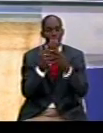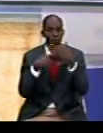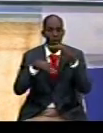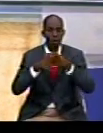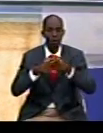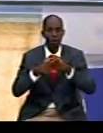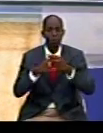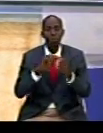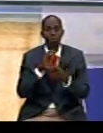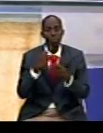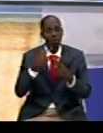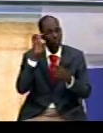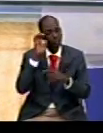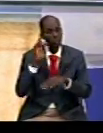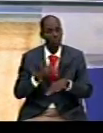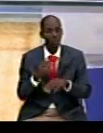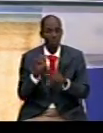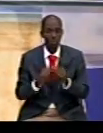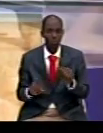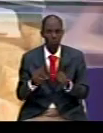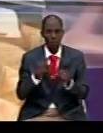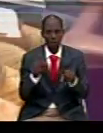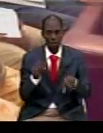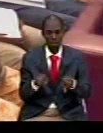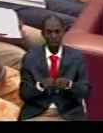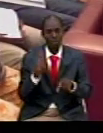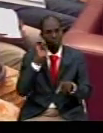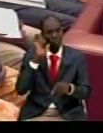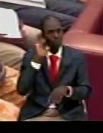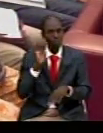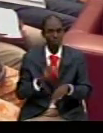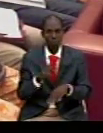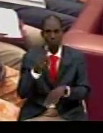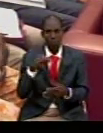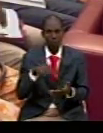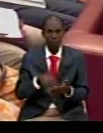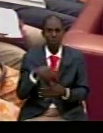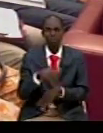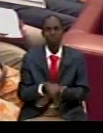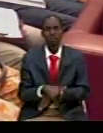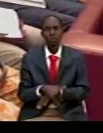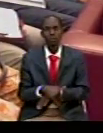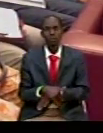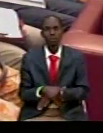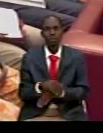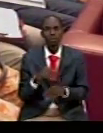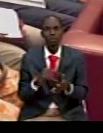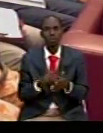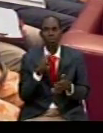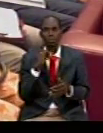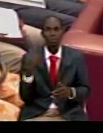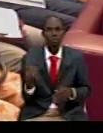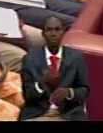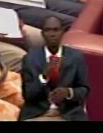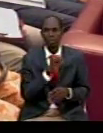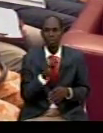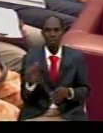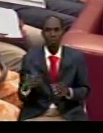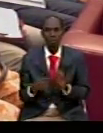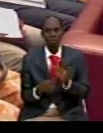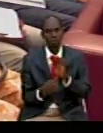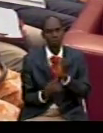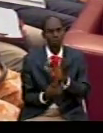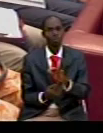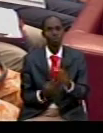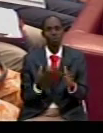he touches anyone, like he will touch you tonight. There's always a demonstration of